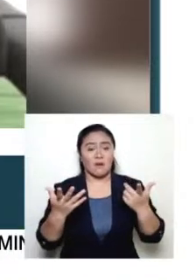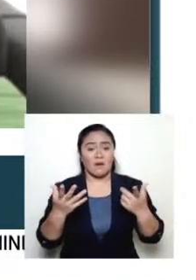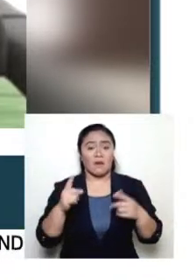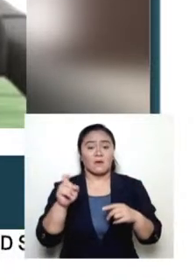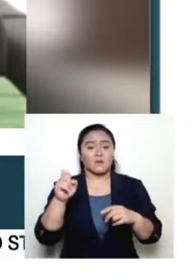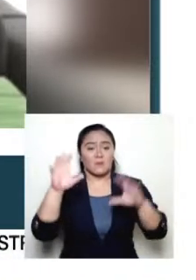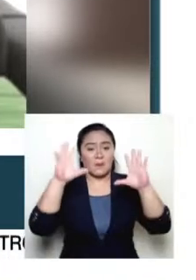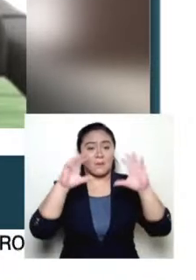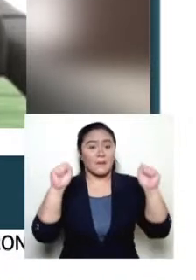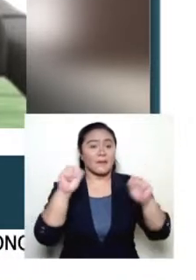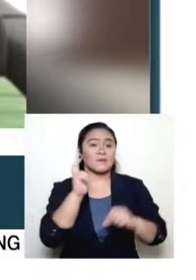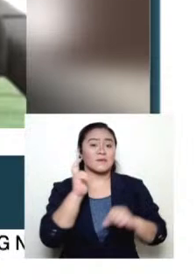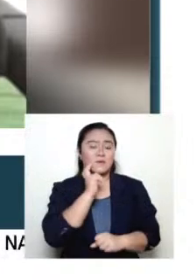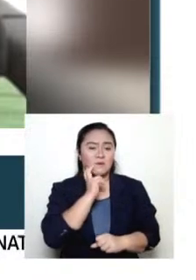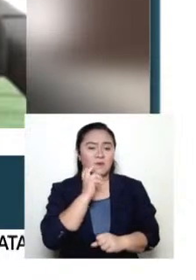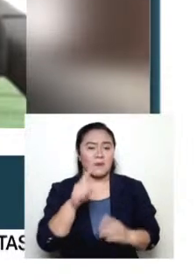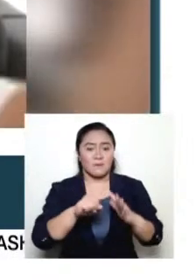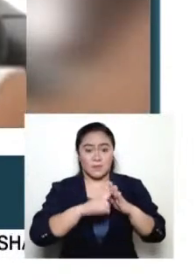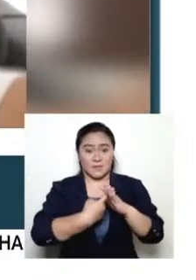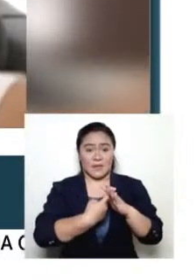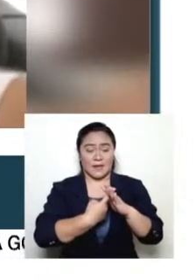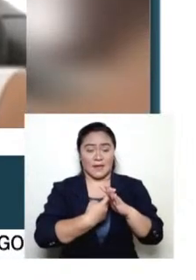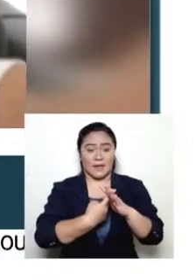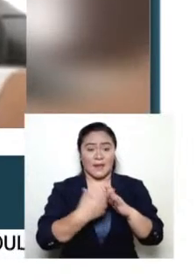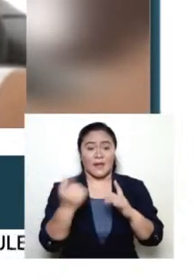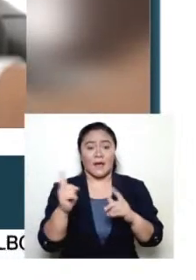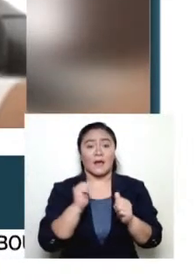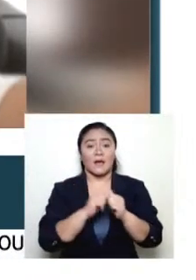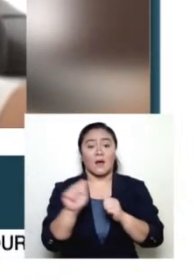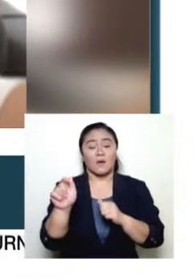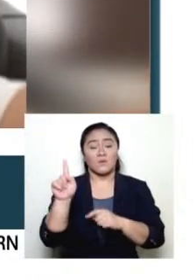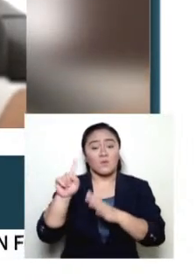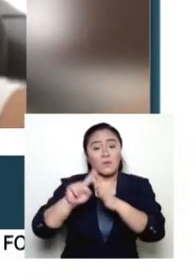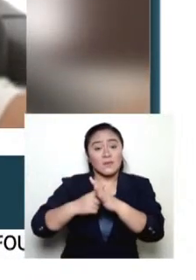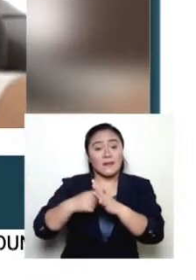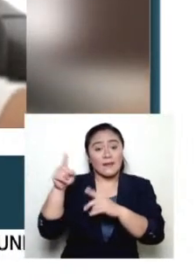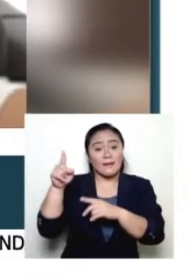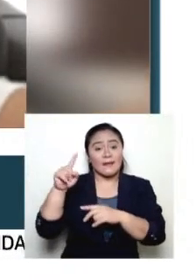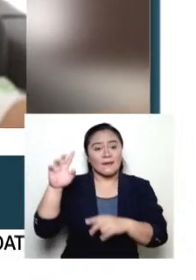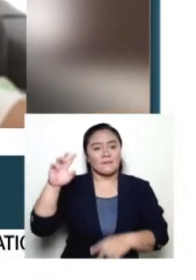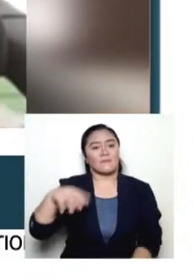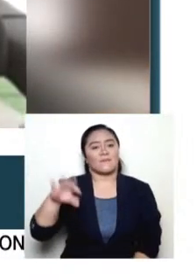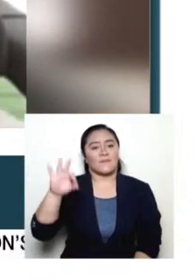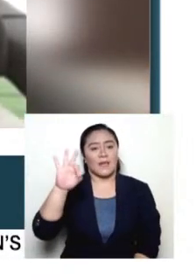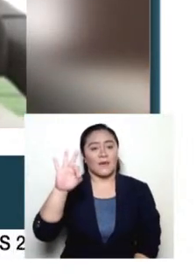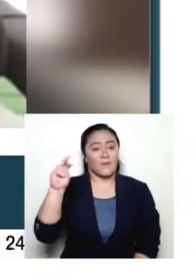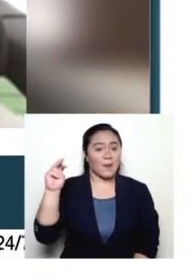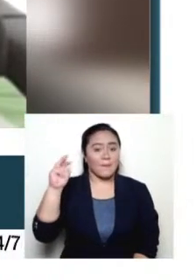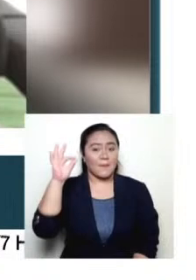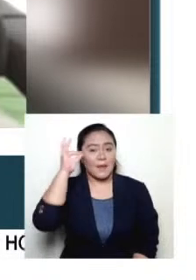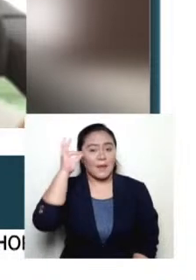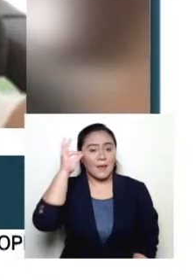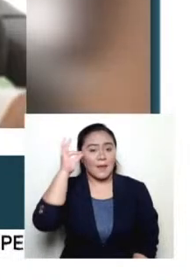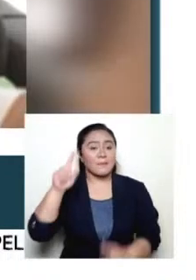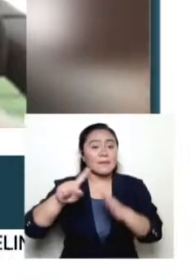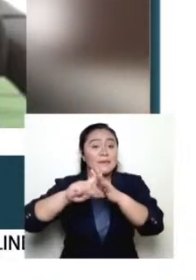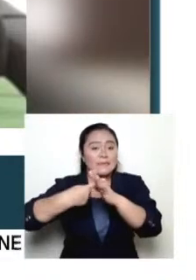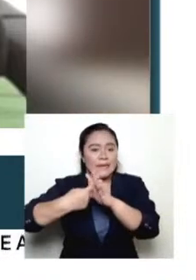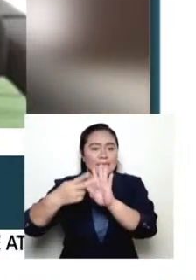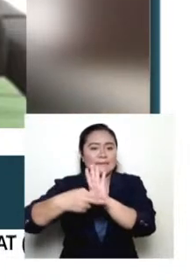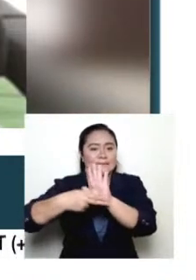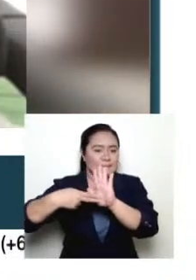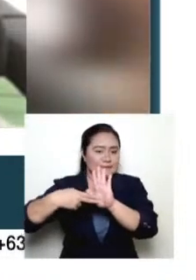Duterte, he did not start red tagging. It was Marcos Sr., President Marcos, who started red tagging. In fact, he red